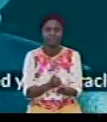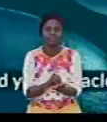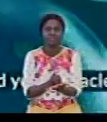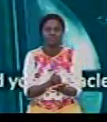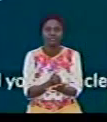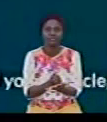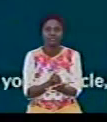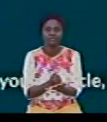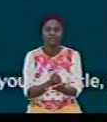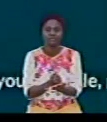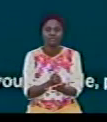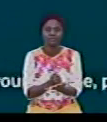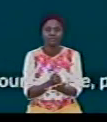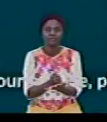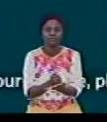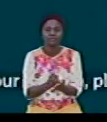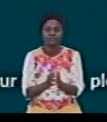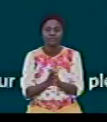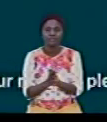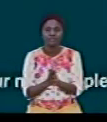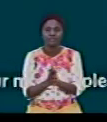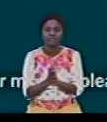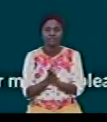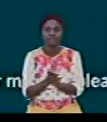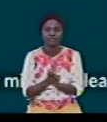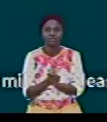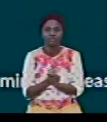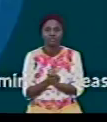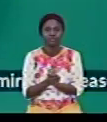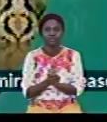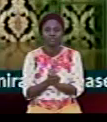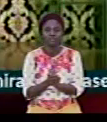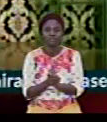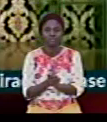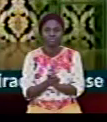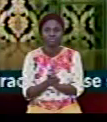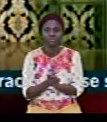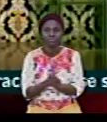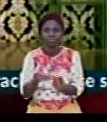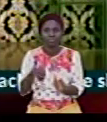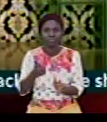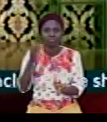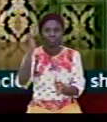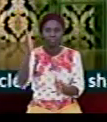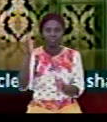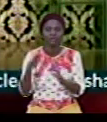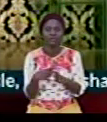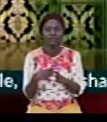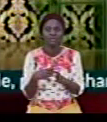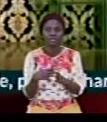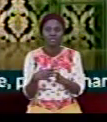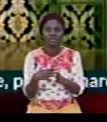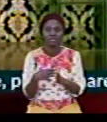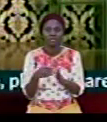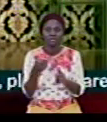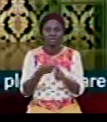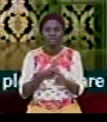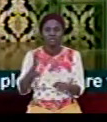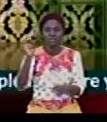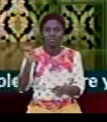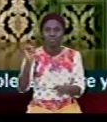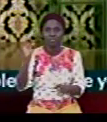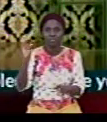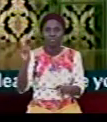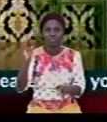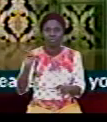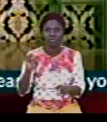Amen. My name is White Agboge from Goshen Group of District, Epoma, Edo State. I want to